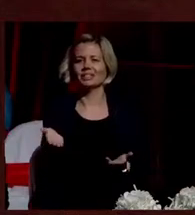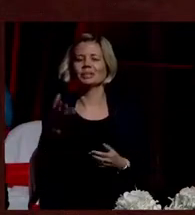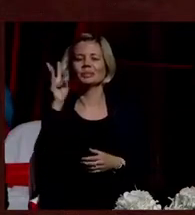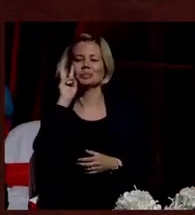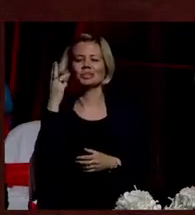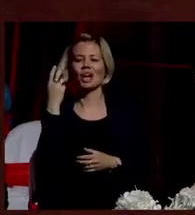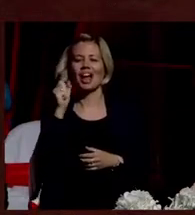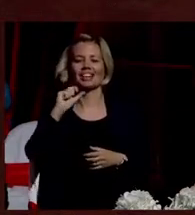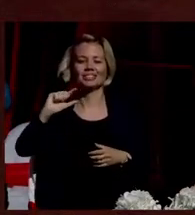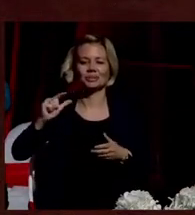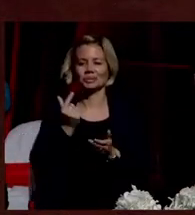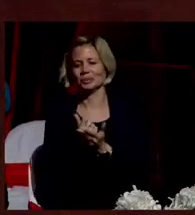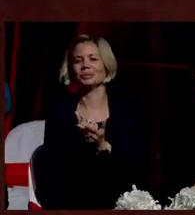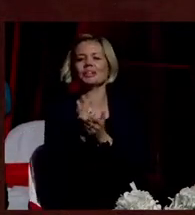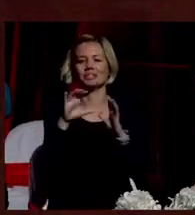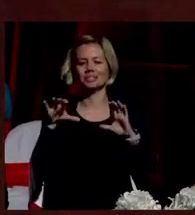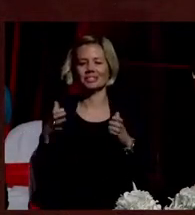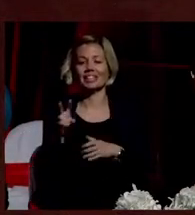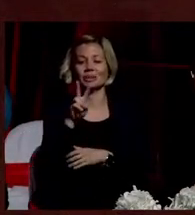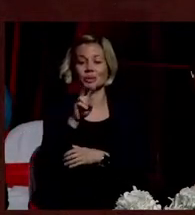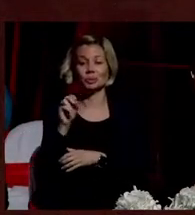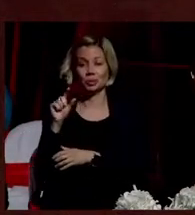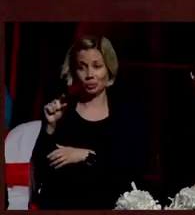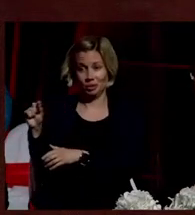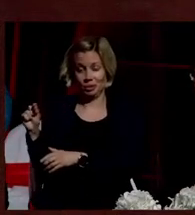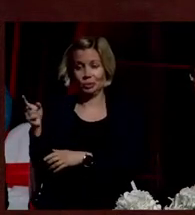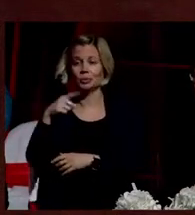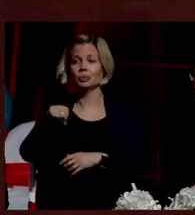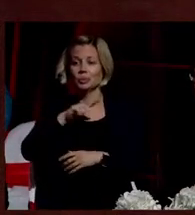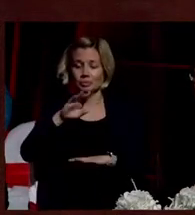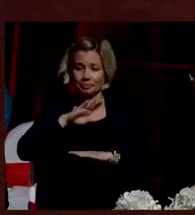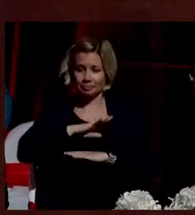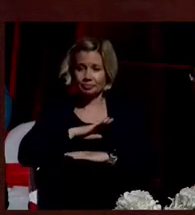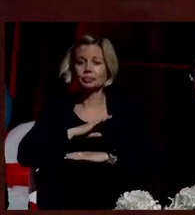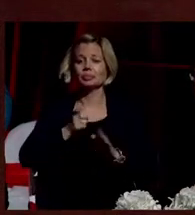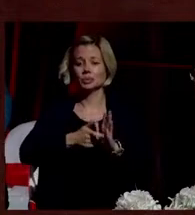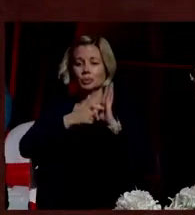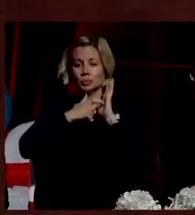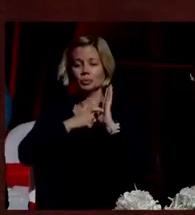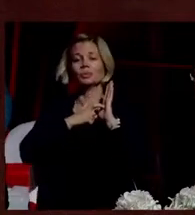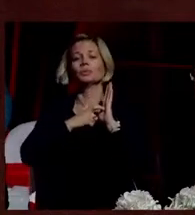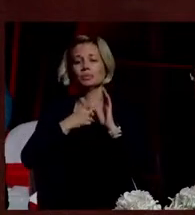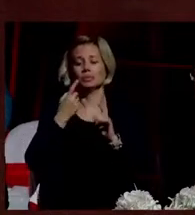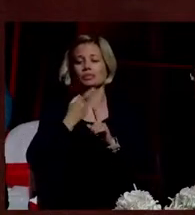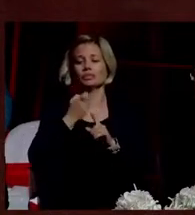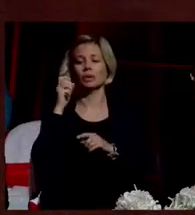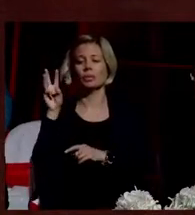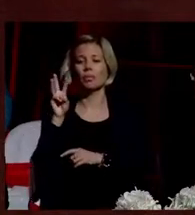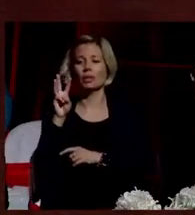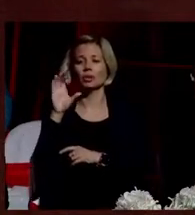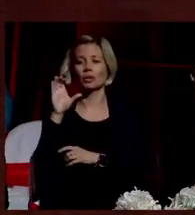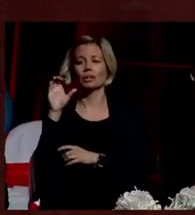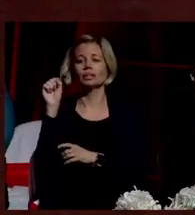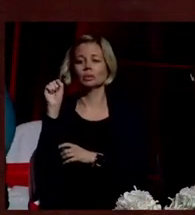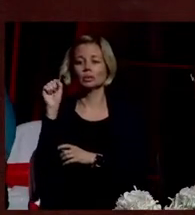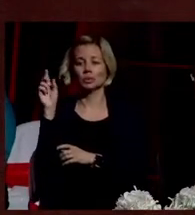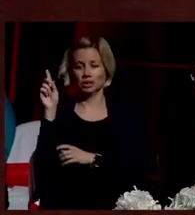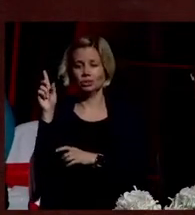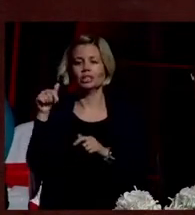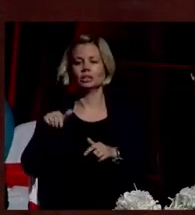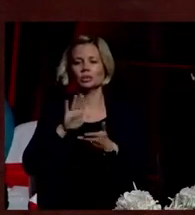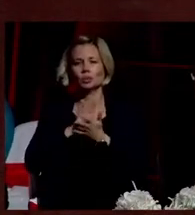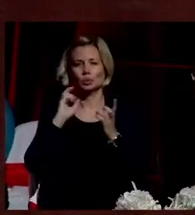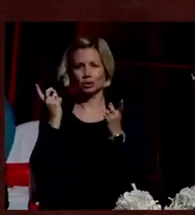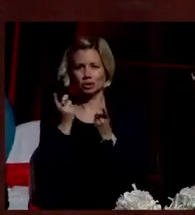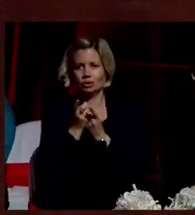2022. These students have fulfilled all of the provisions required by the Washoe County School District's District Board Policies and